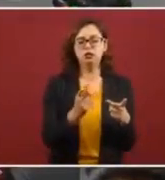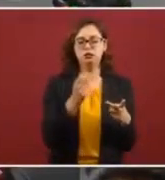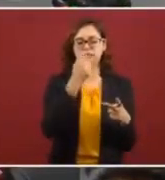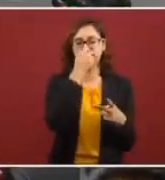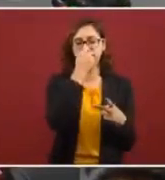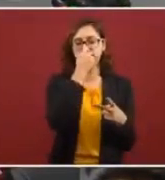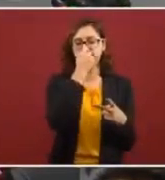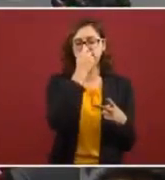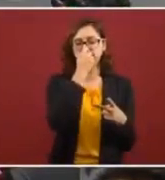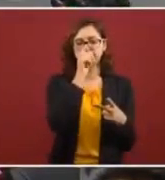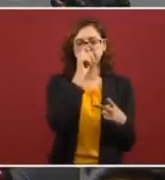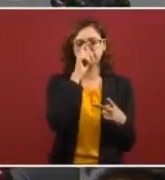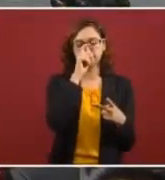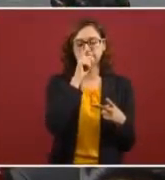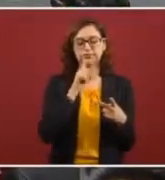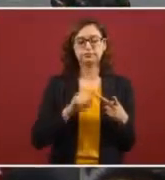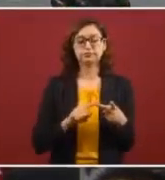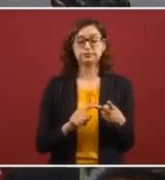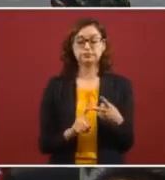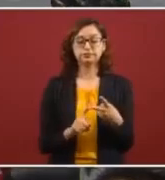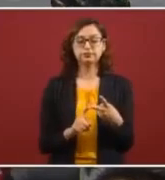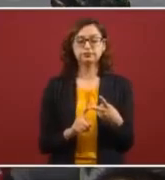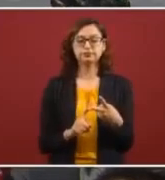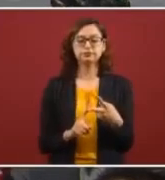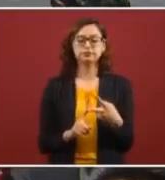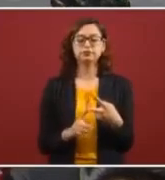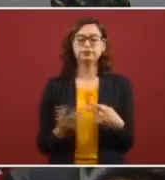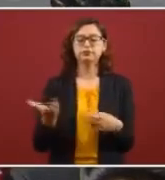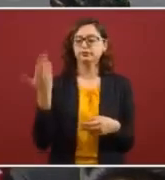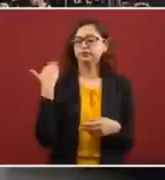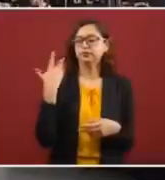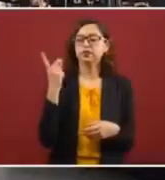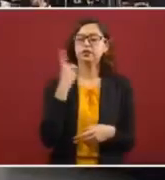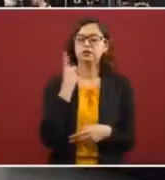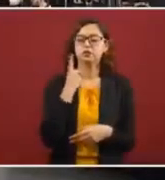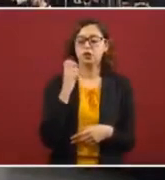Second question. In the past few days,